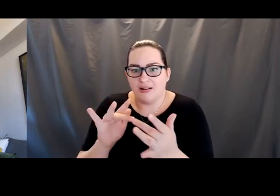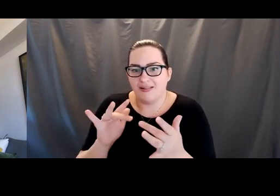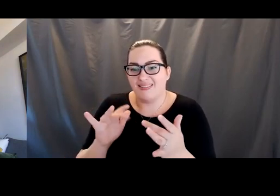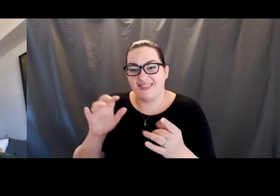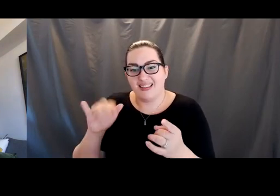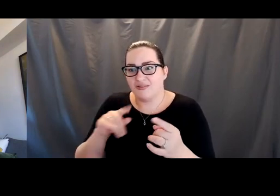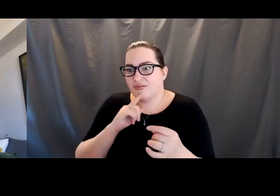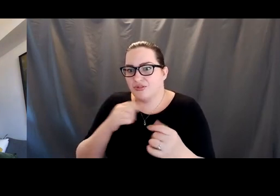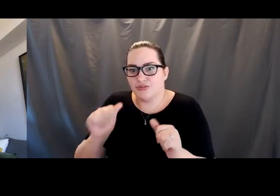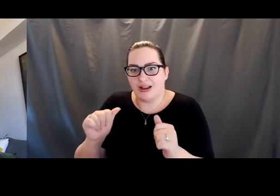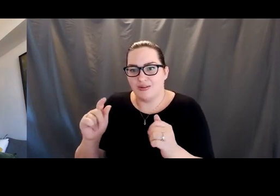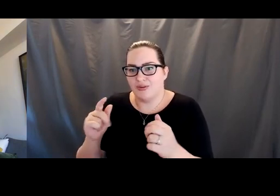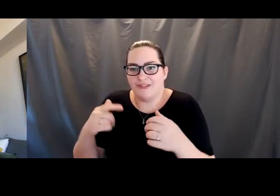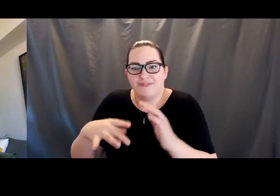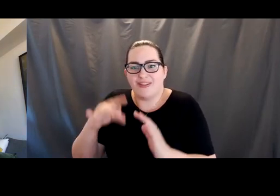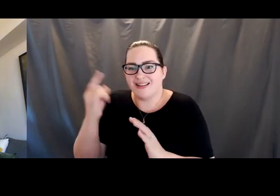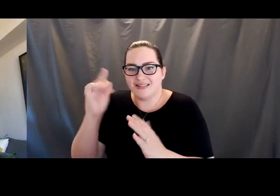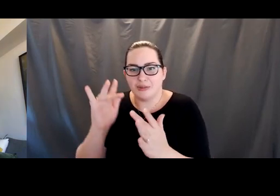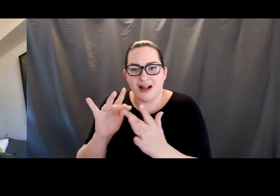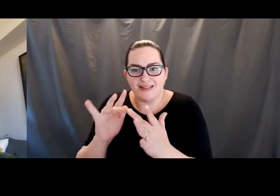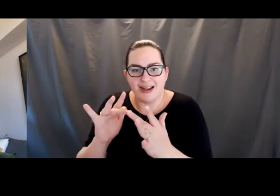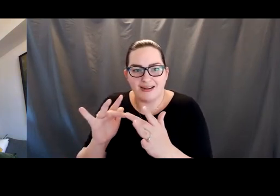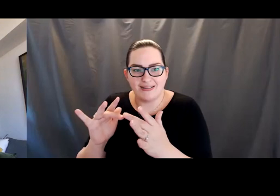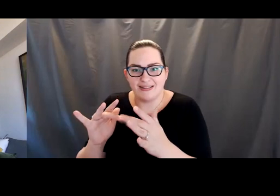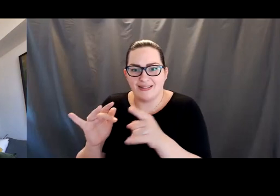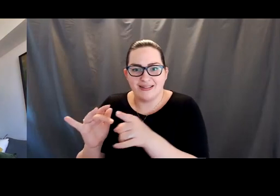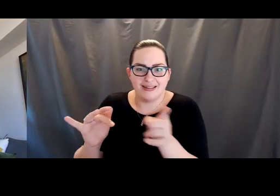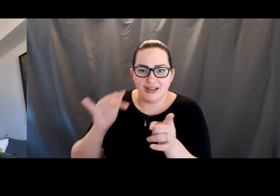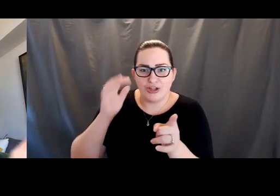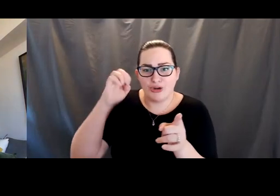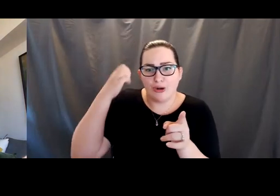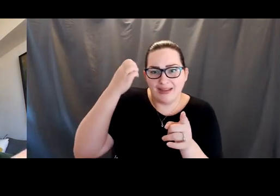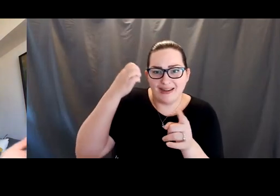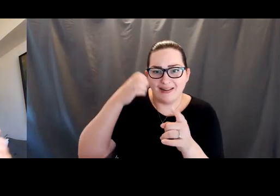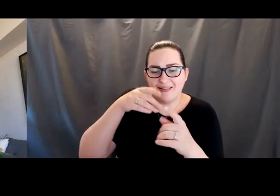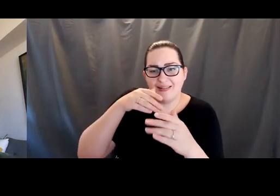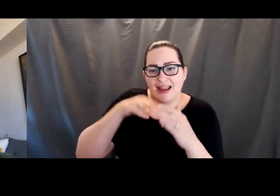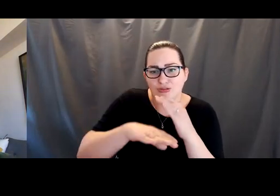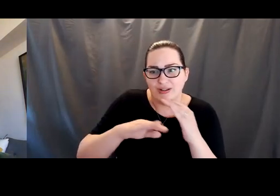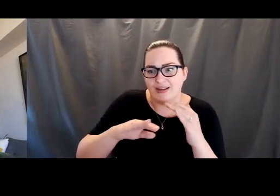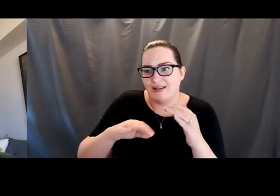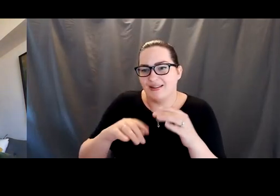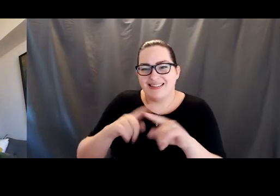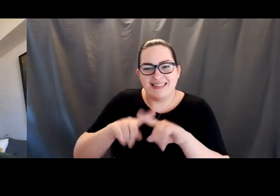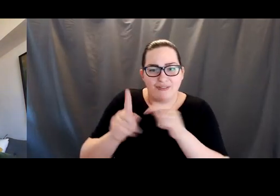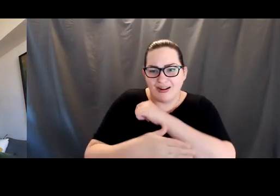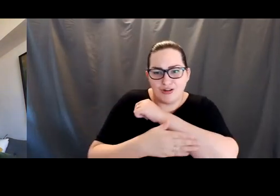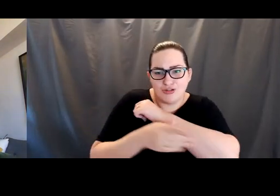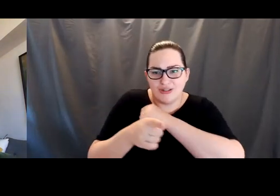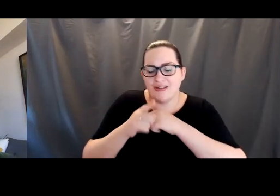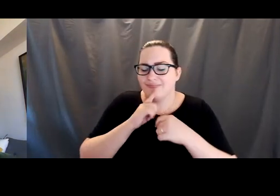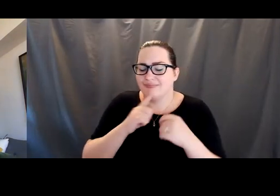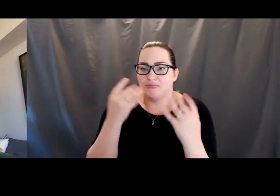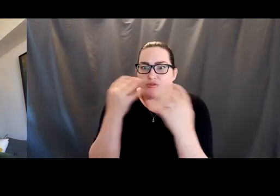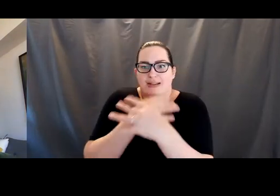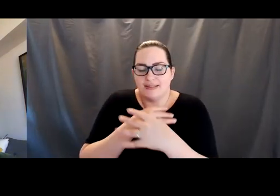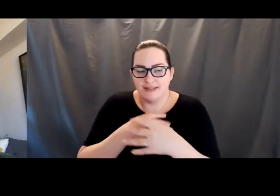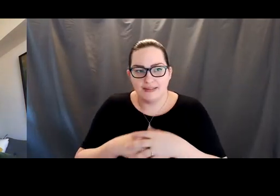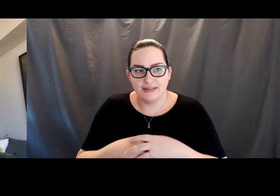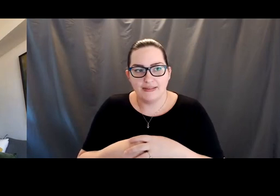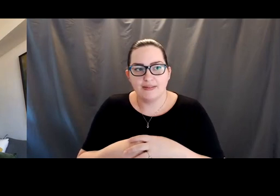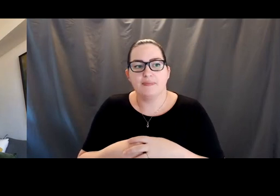crazy contact from a European country in a third party country. It just was bananas. So